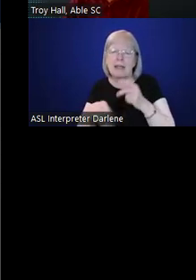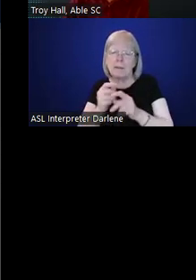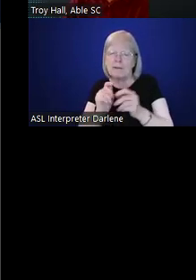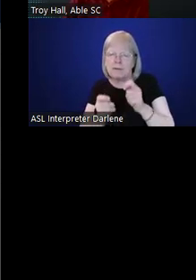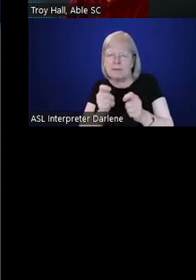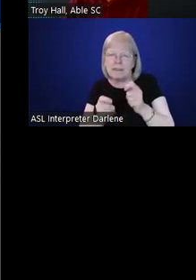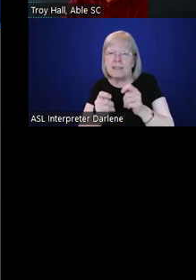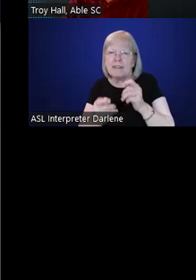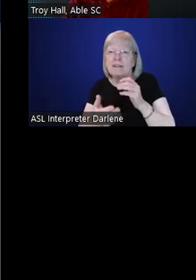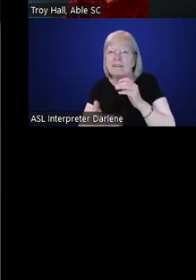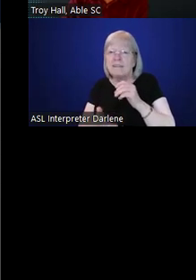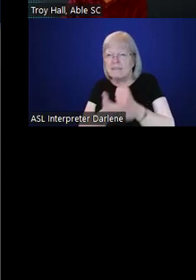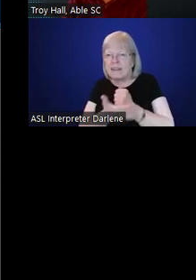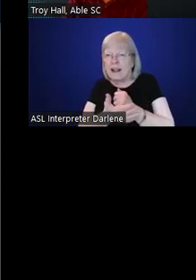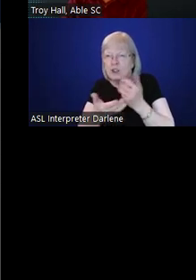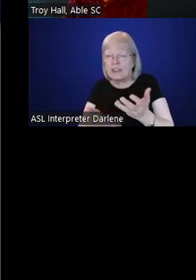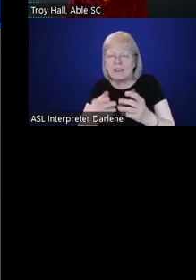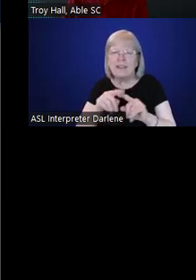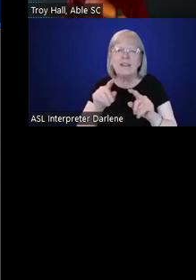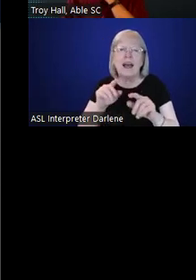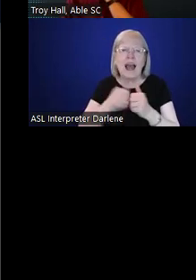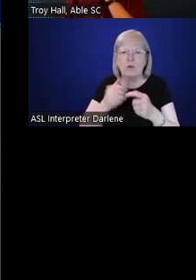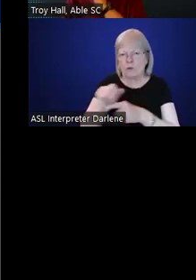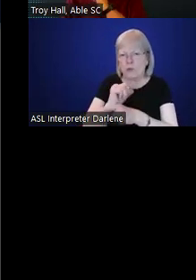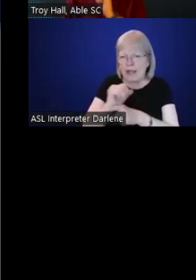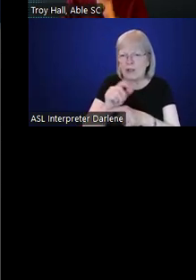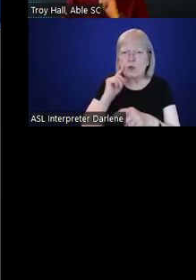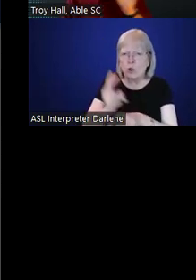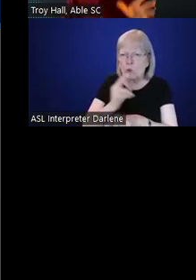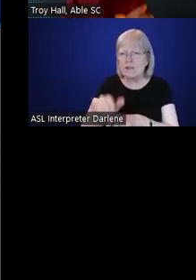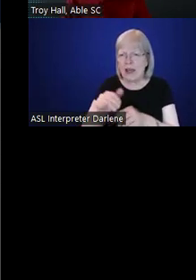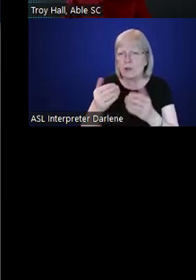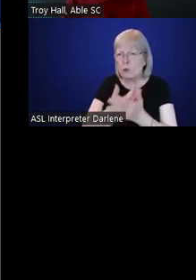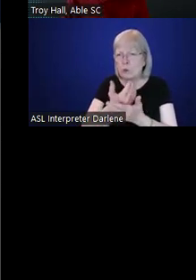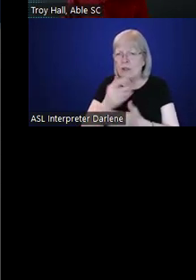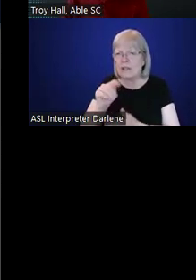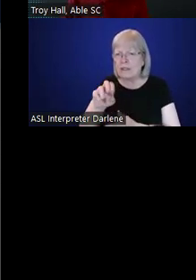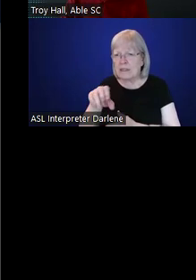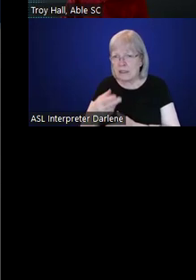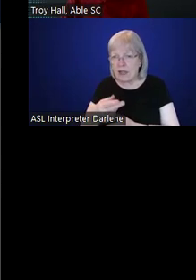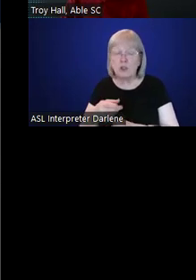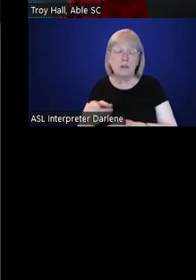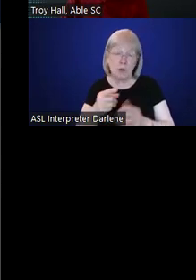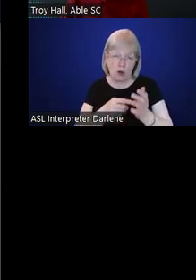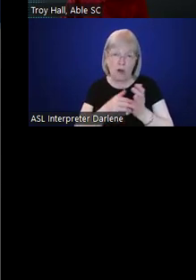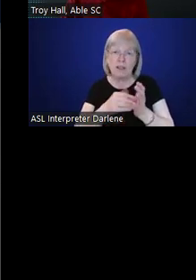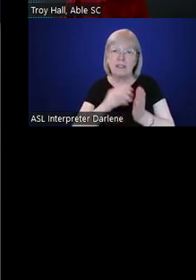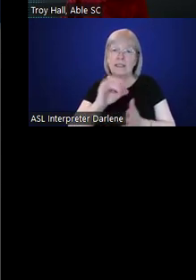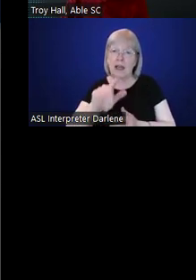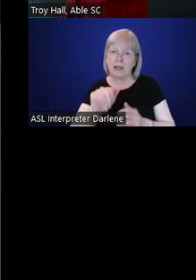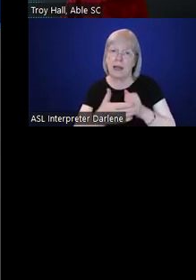and support on how to use that assistive technology. They can fund the purchase of specific assistive